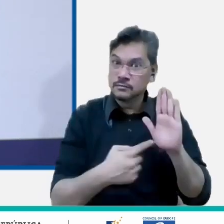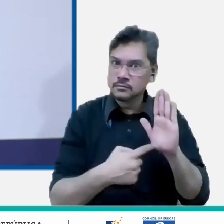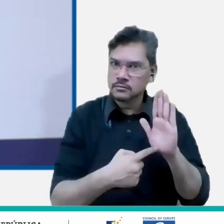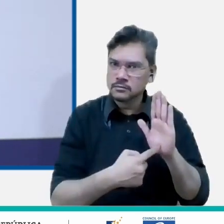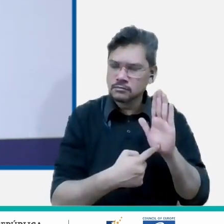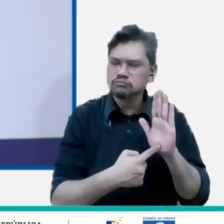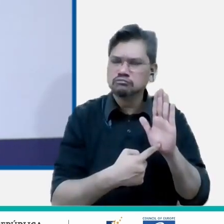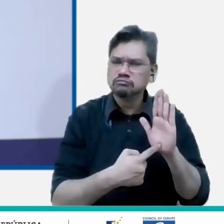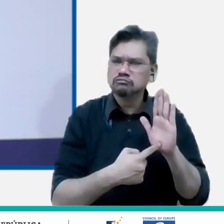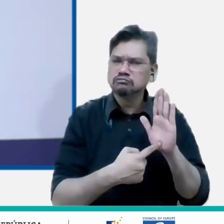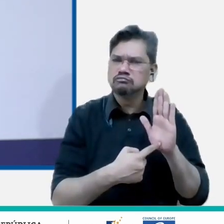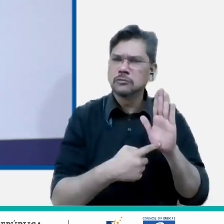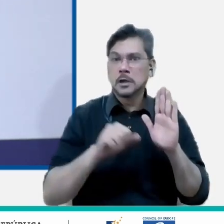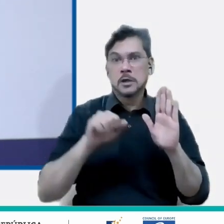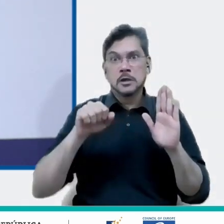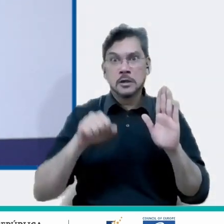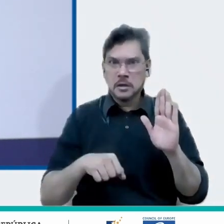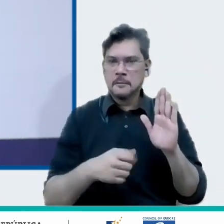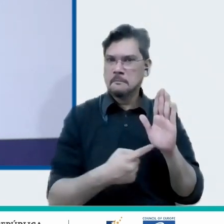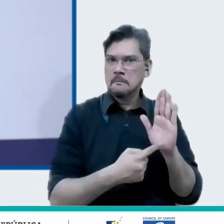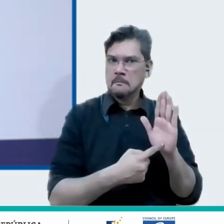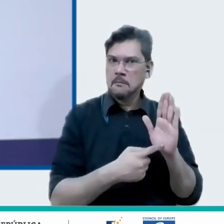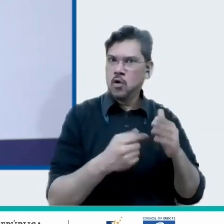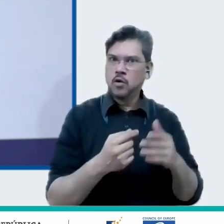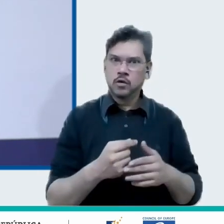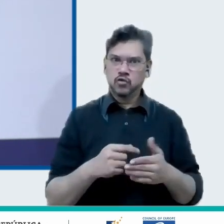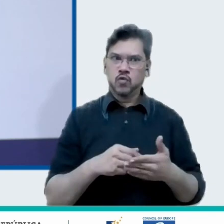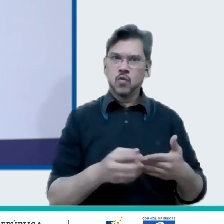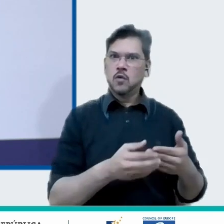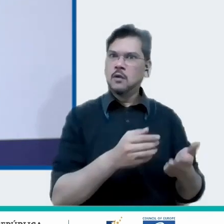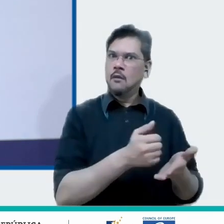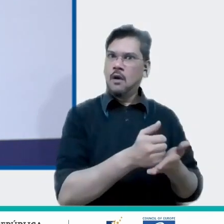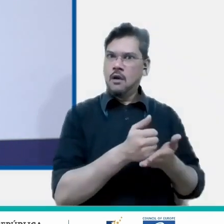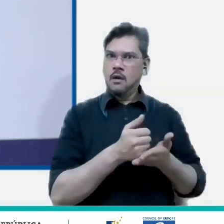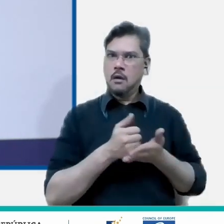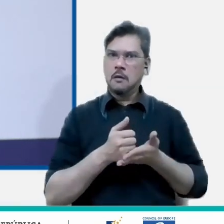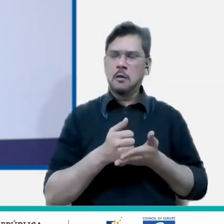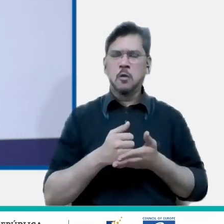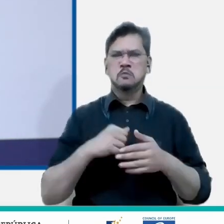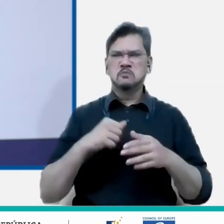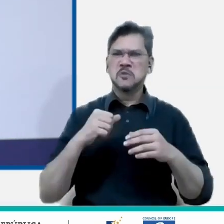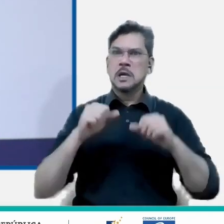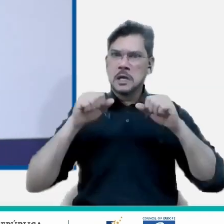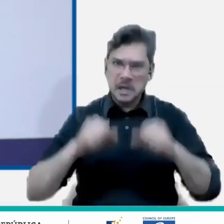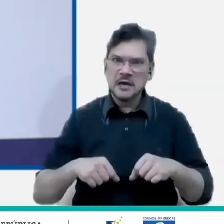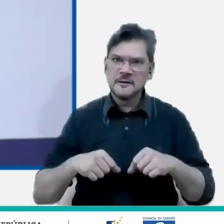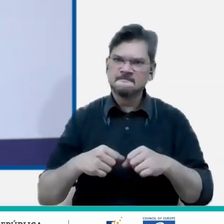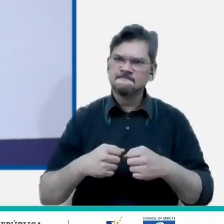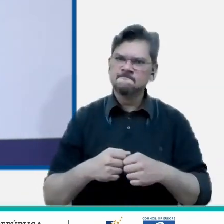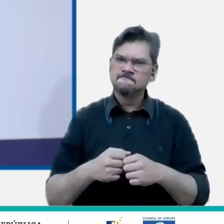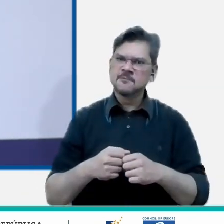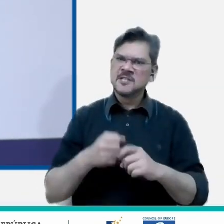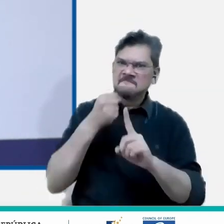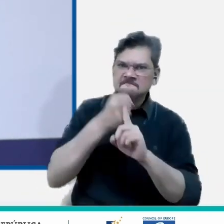tool can be turned into a weapon to fight for our important goal is to build